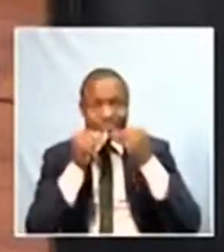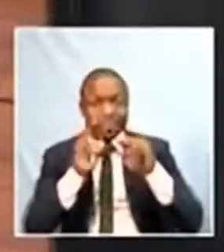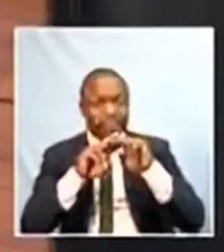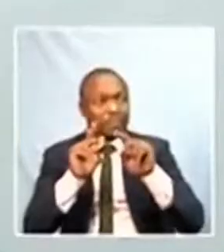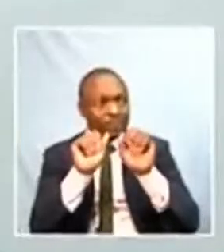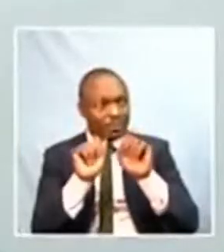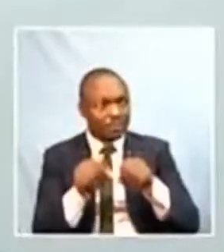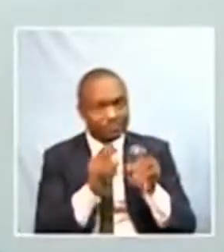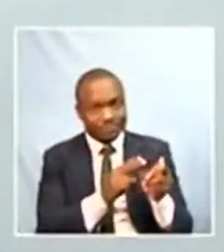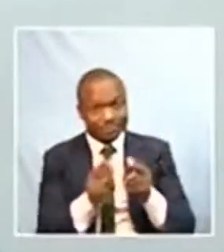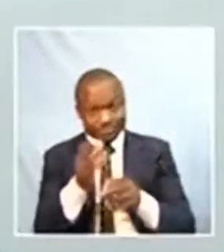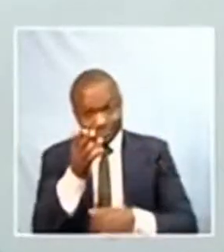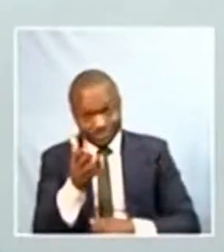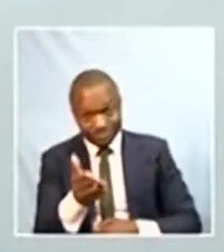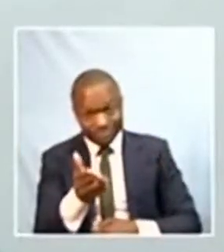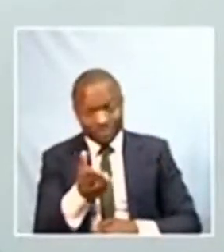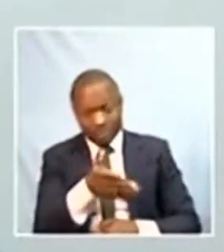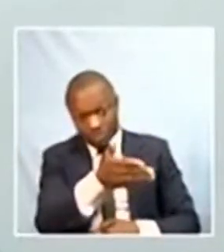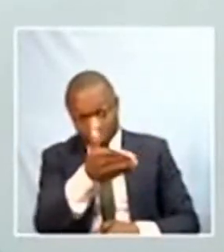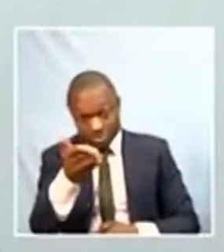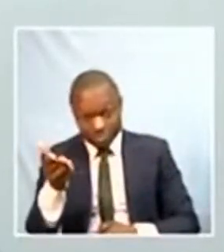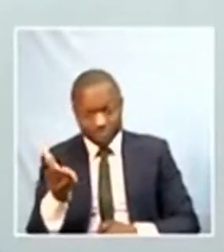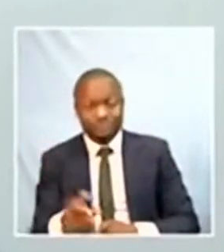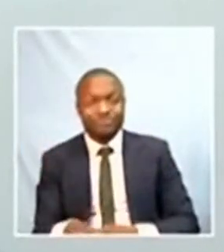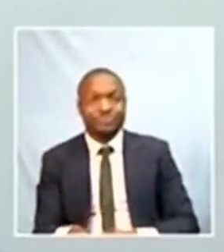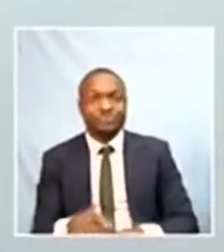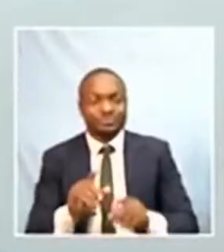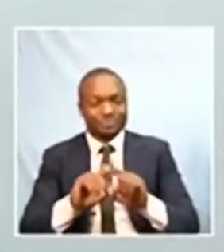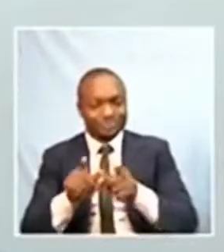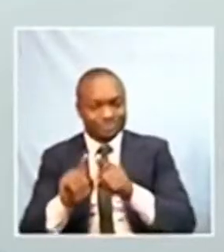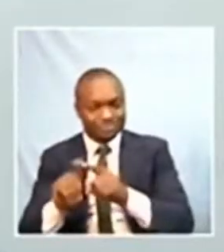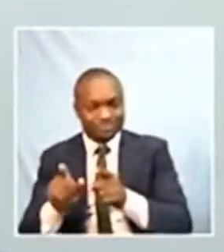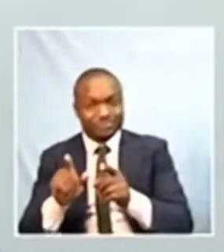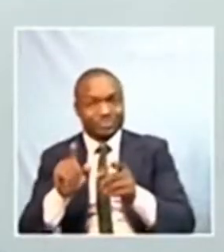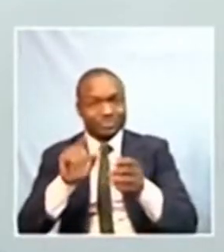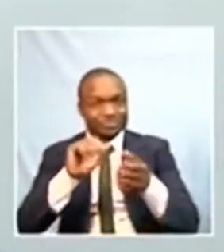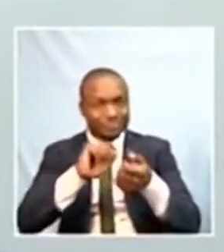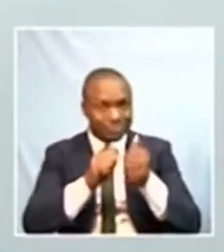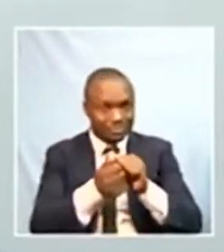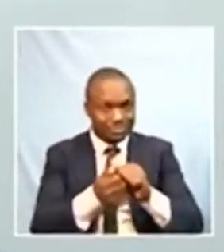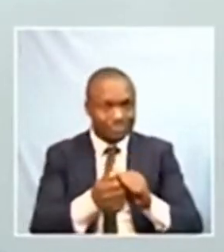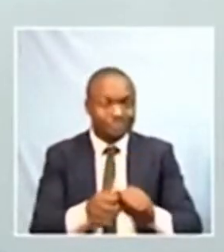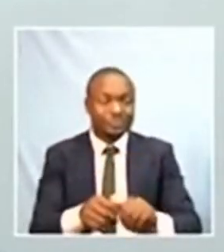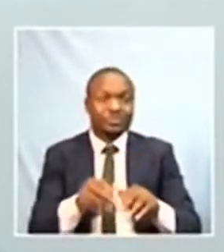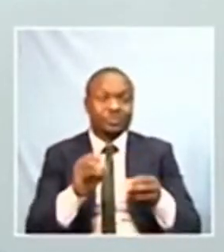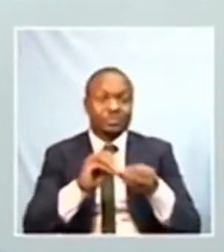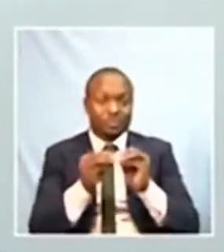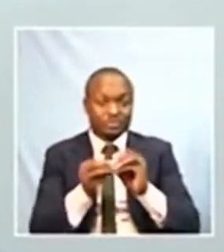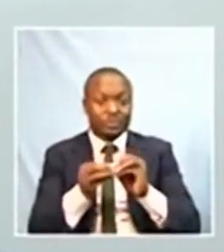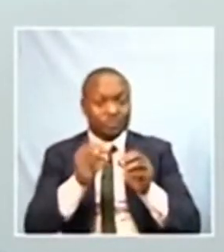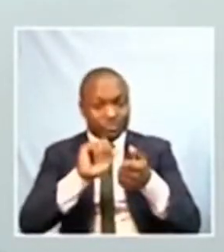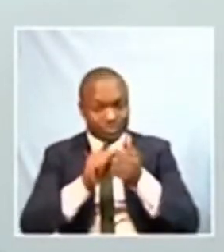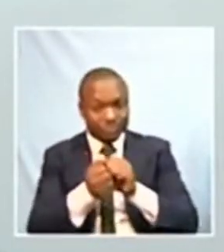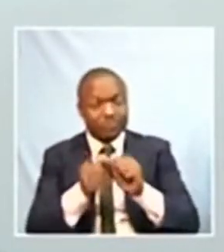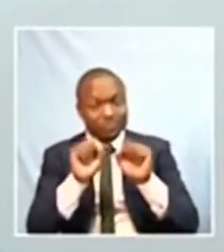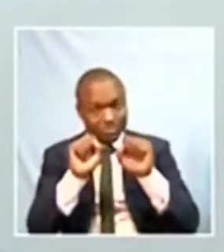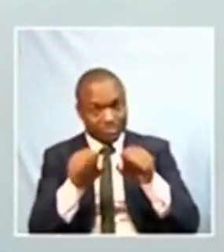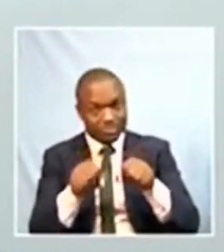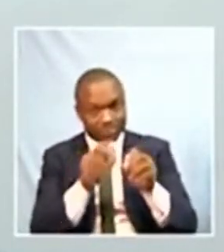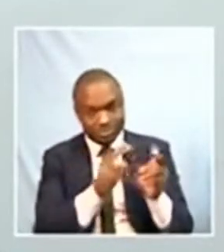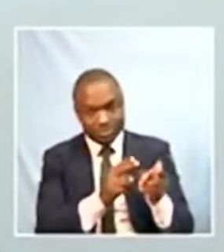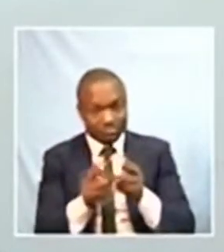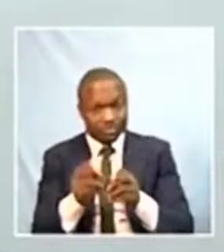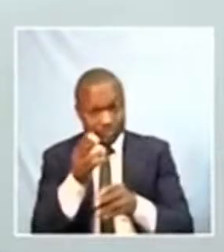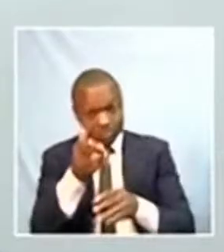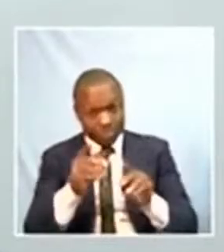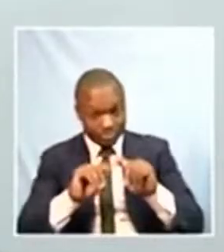You can respond to that. Those various queries, a number of queries, you can respond.